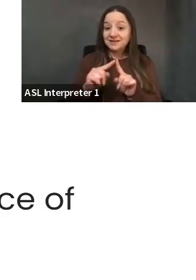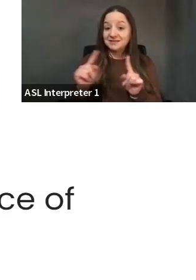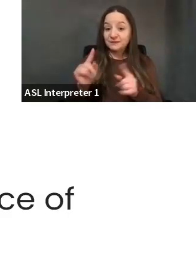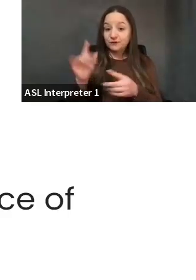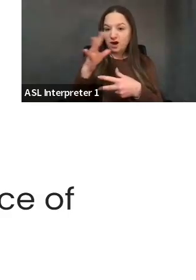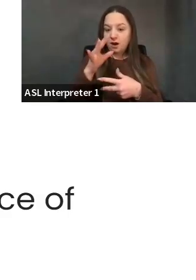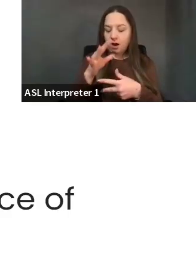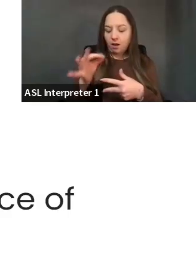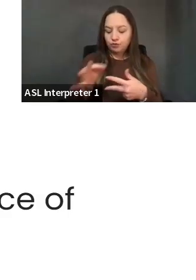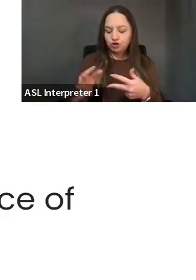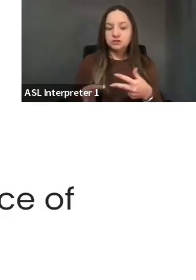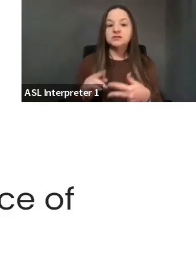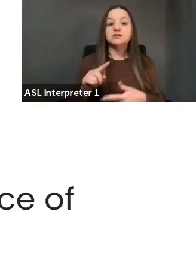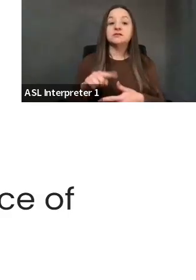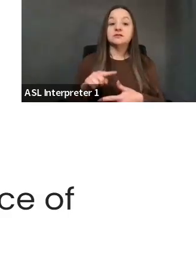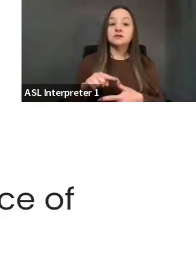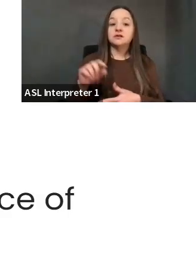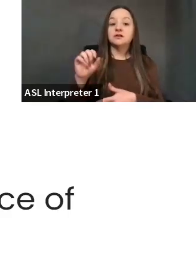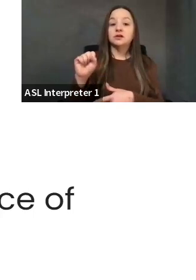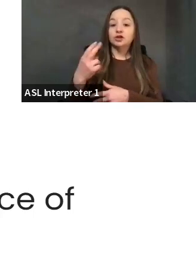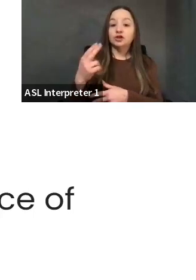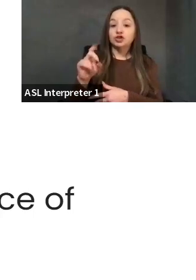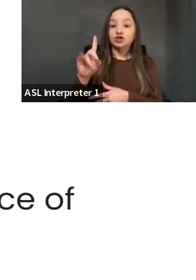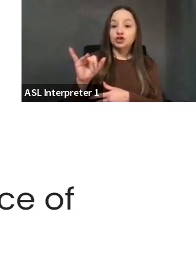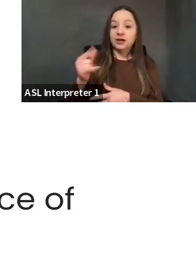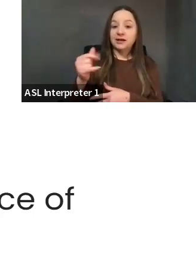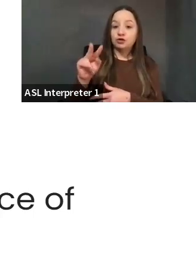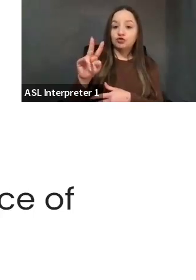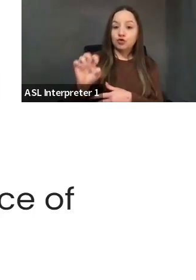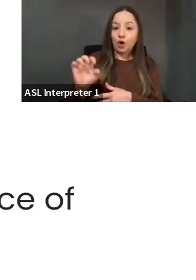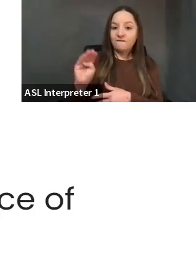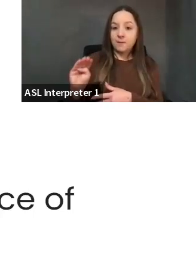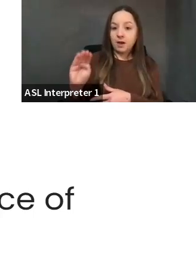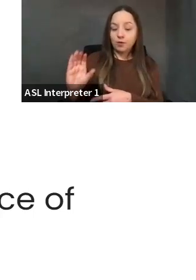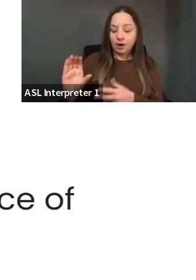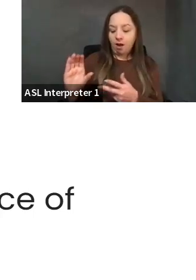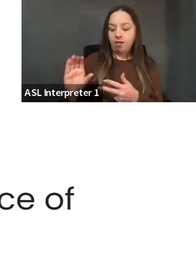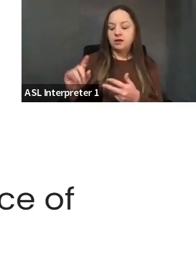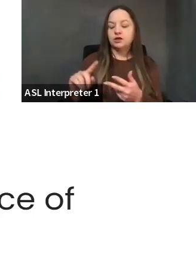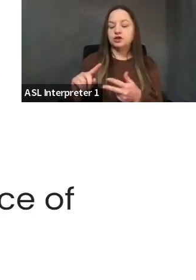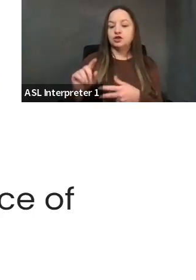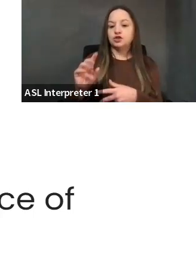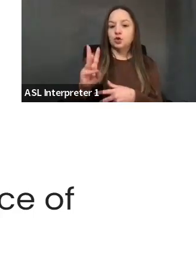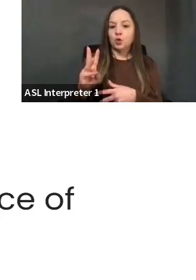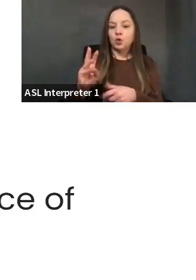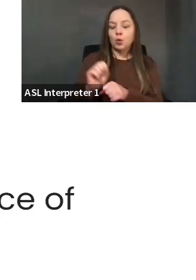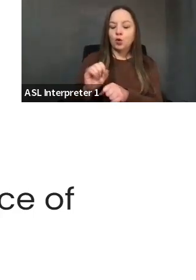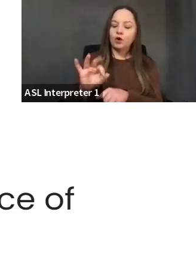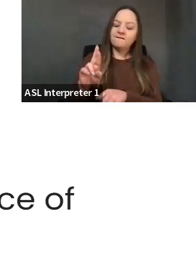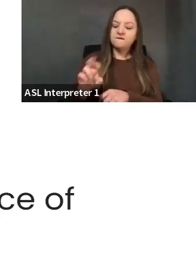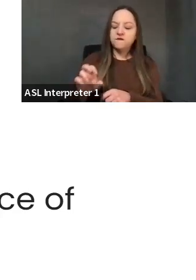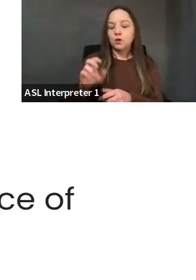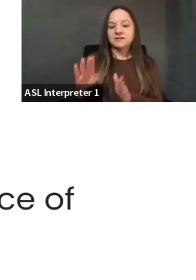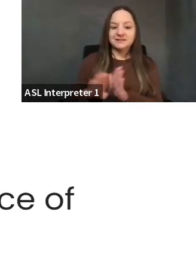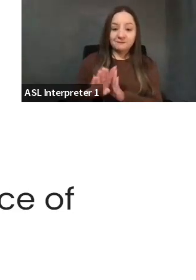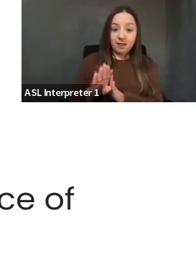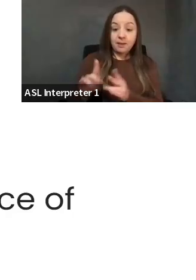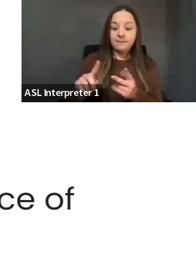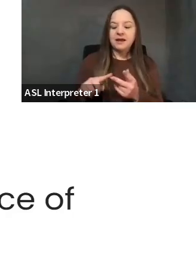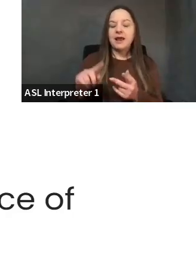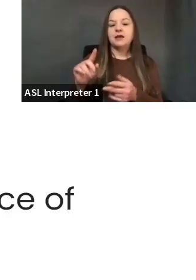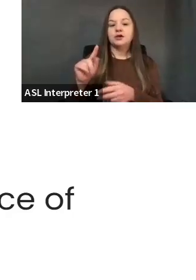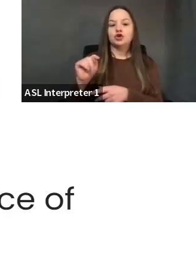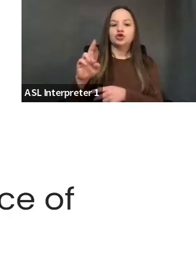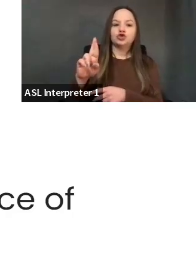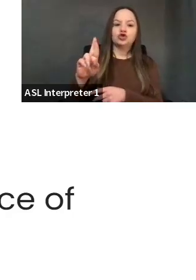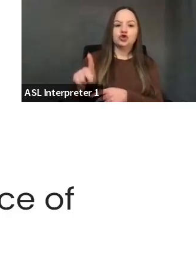go to Shady Grove at Montgomery College, the Workforce Development, and TERP Succeed program.